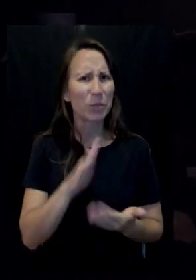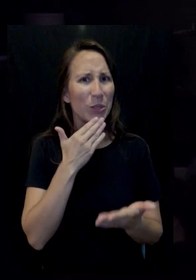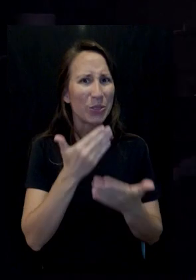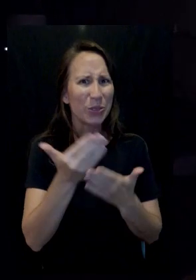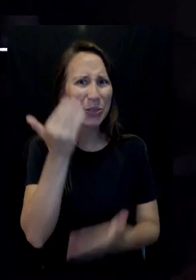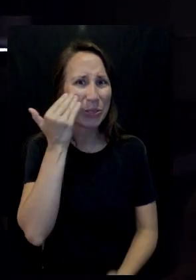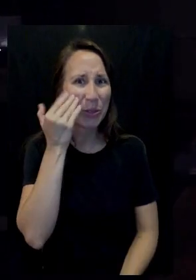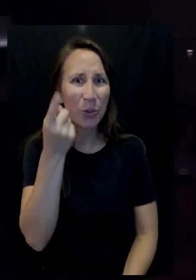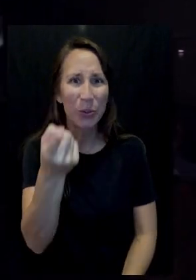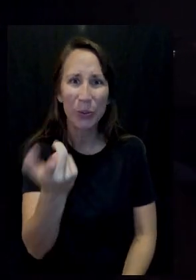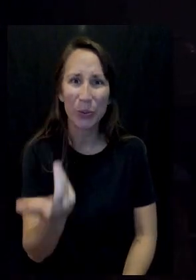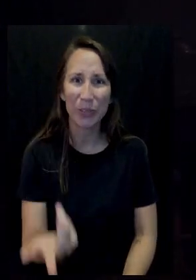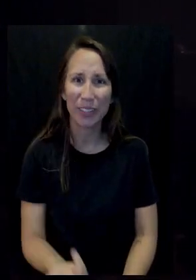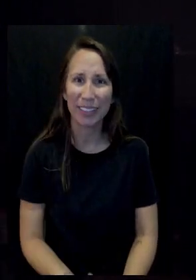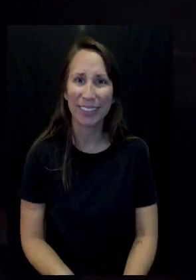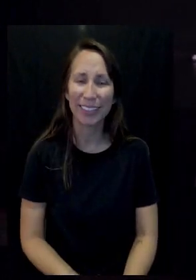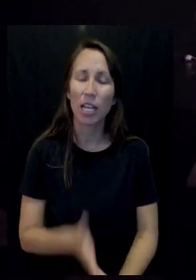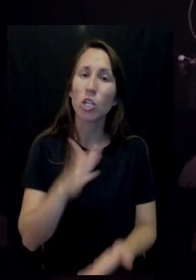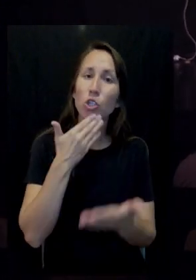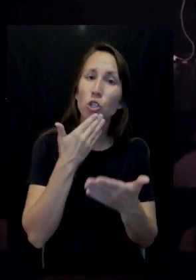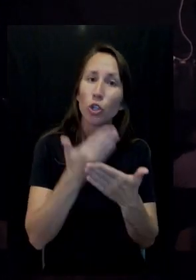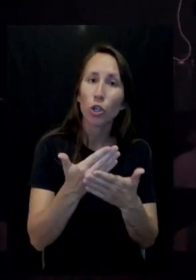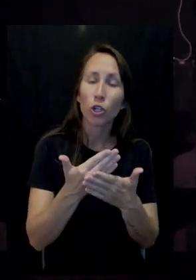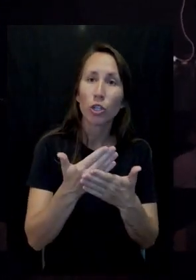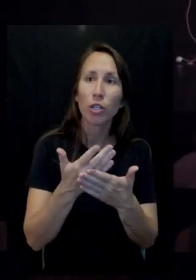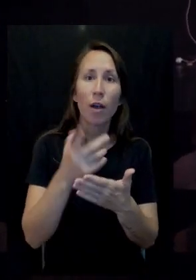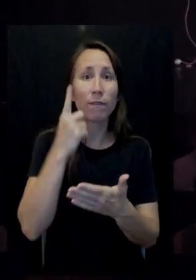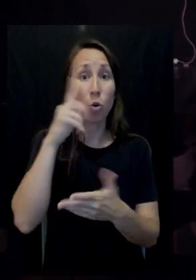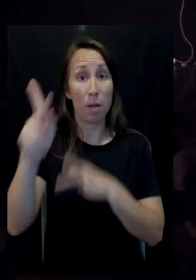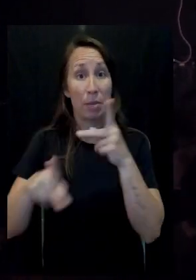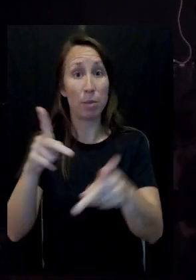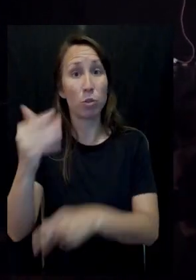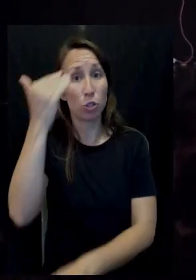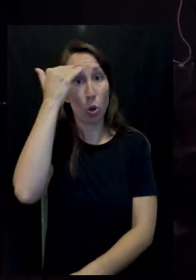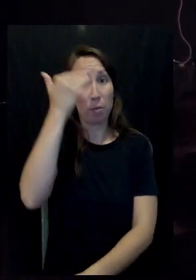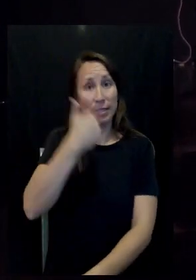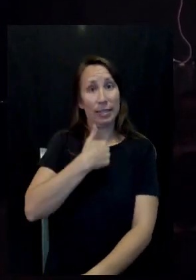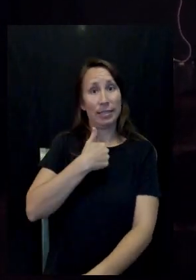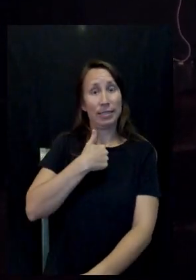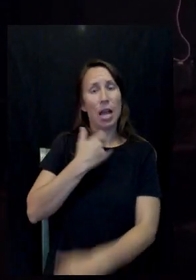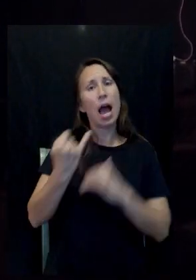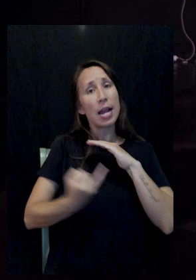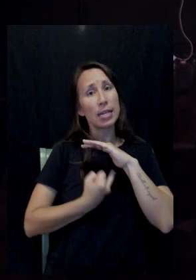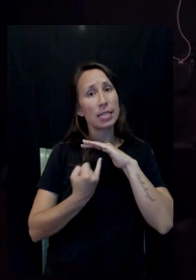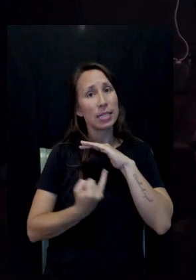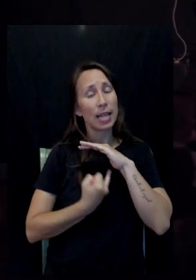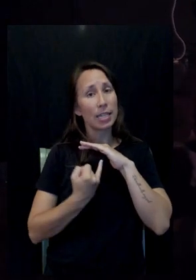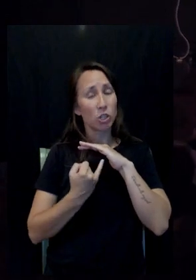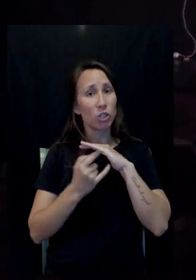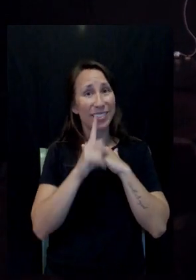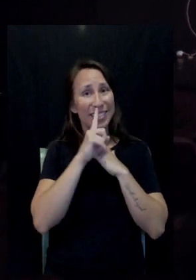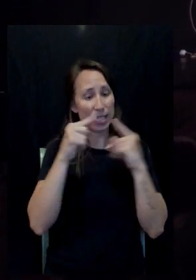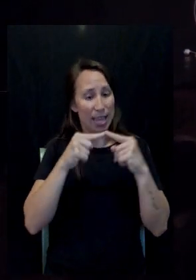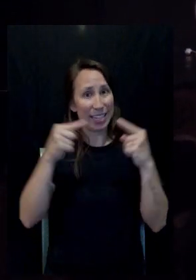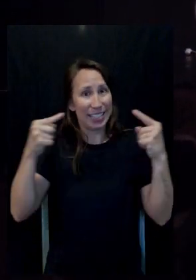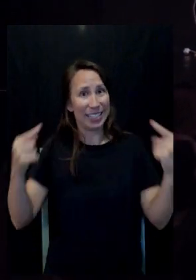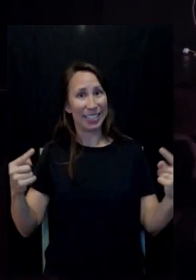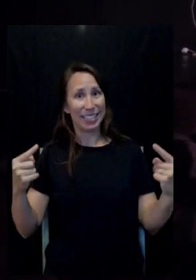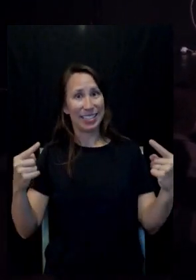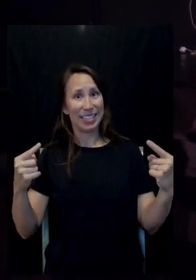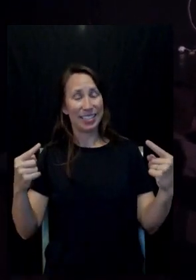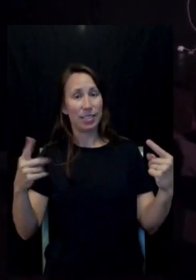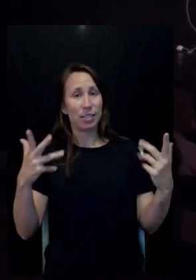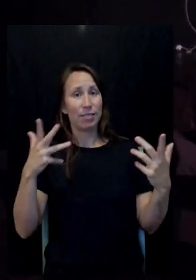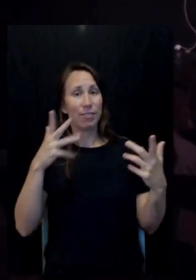It's good to know you. It's good to be known by you. Isolation is actually the antithesis of godly